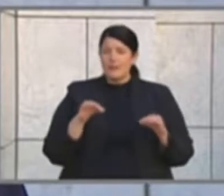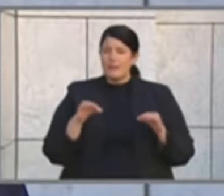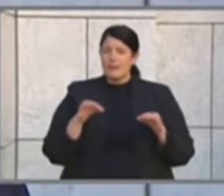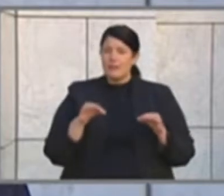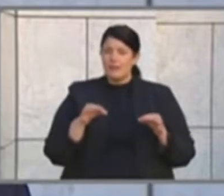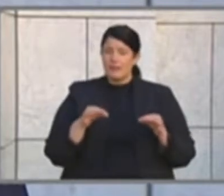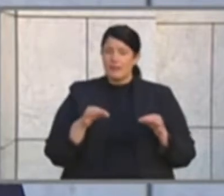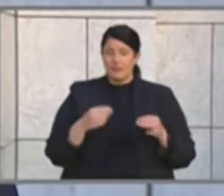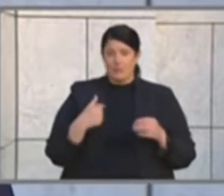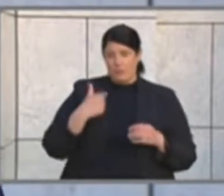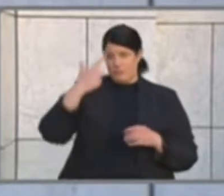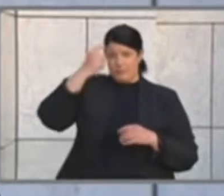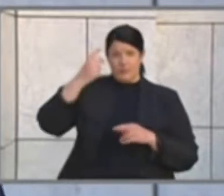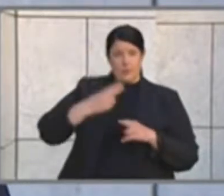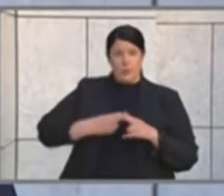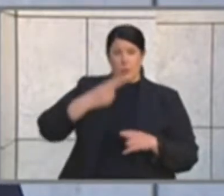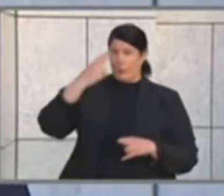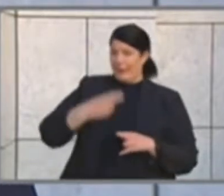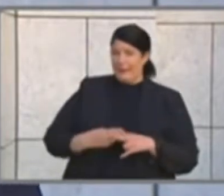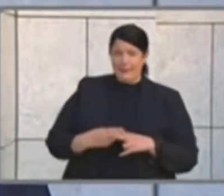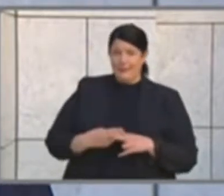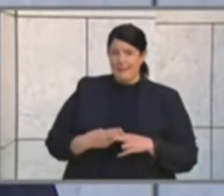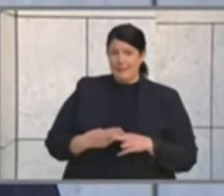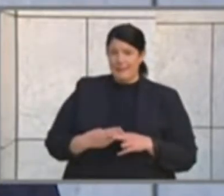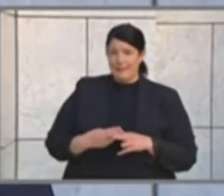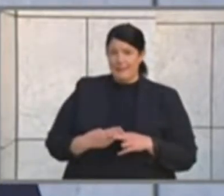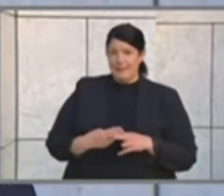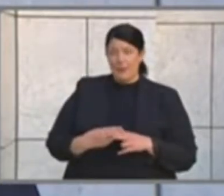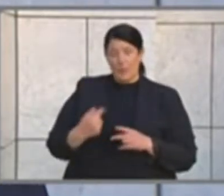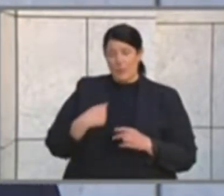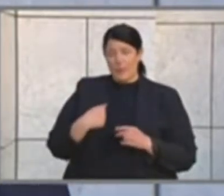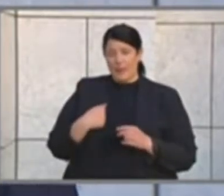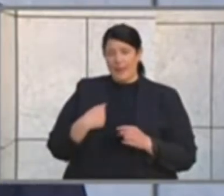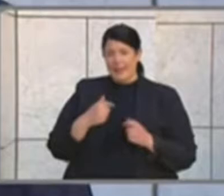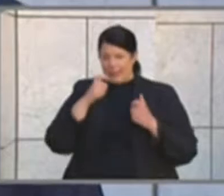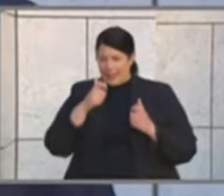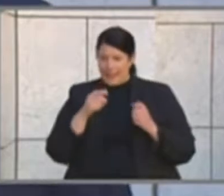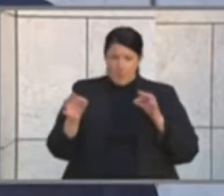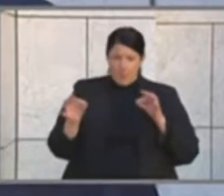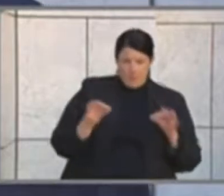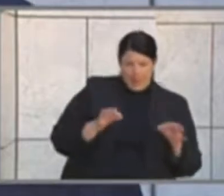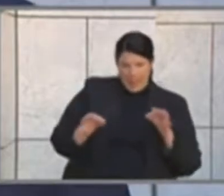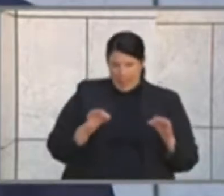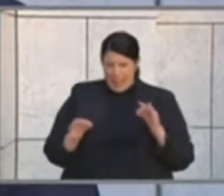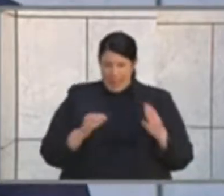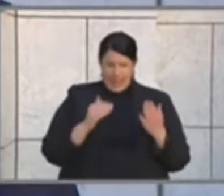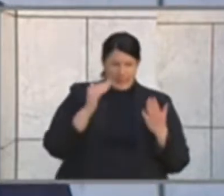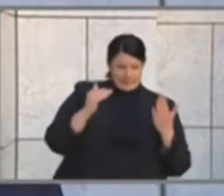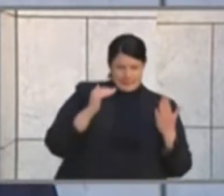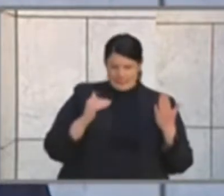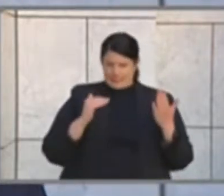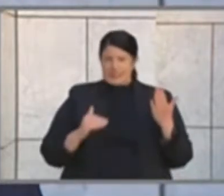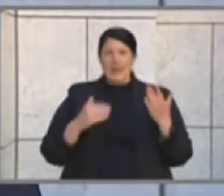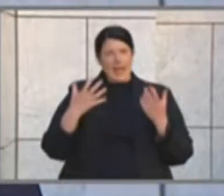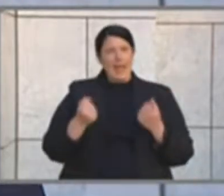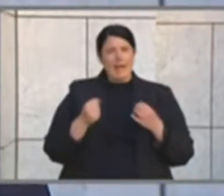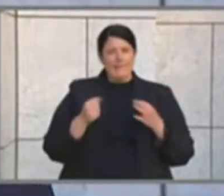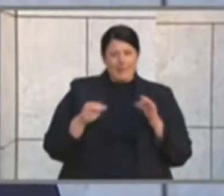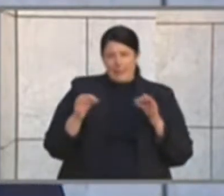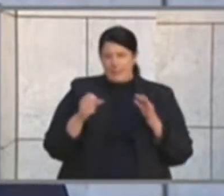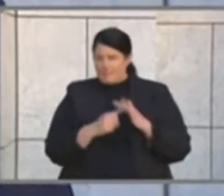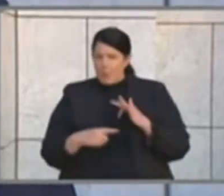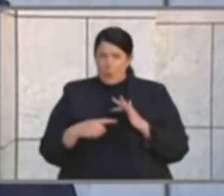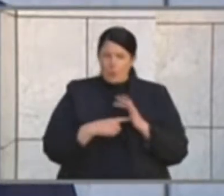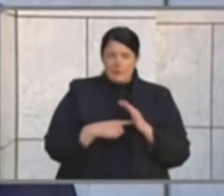very quick pace, was not one that was done in undue haste. It was done carefully. There was important design work